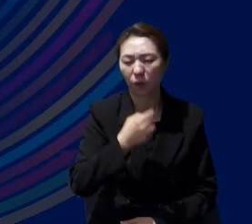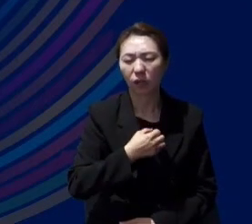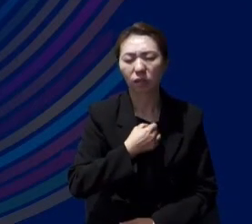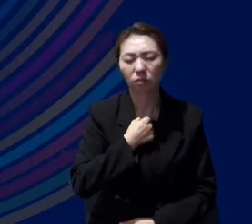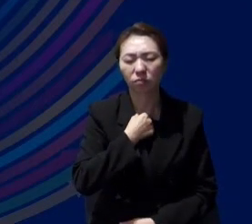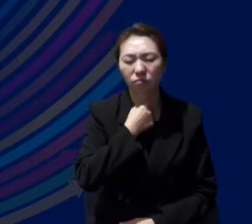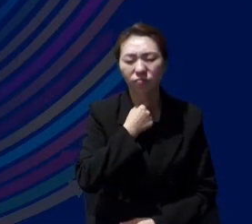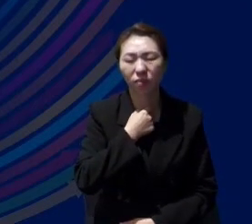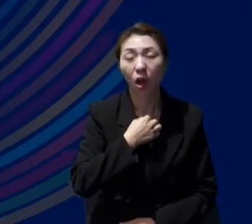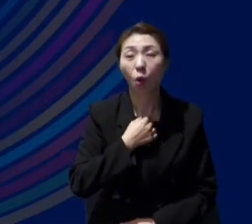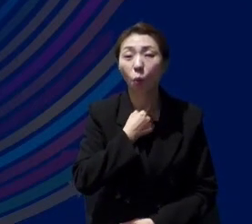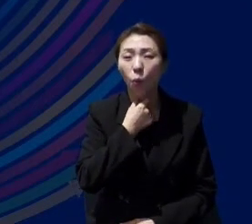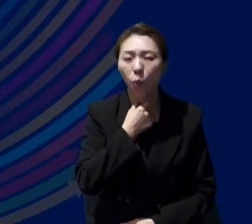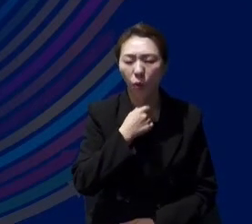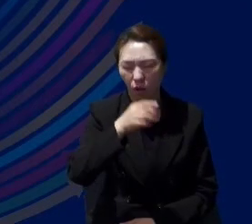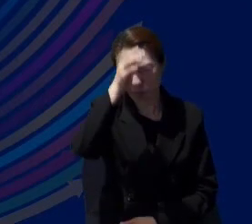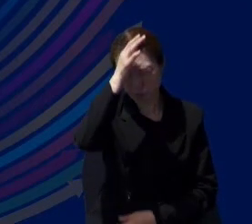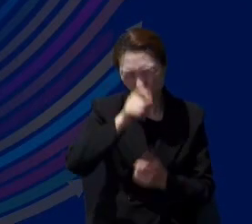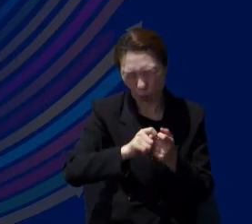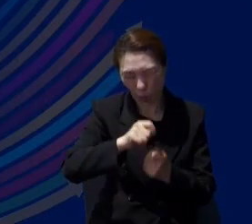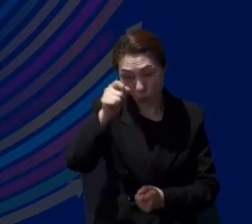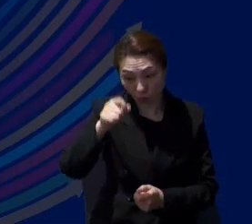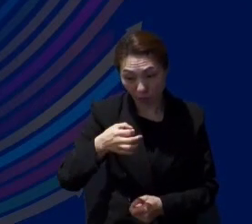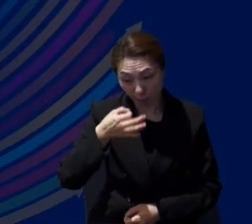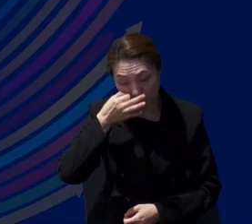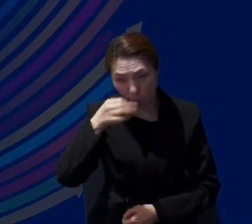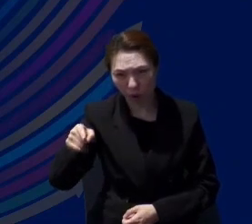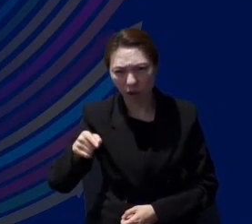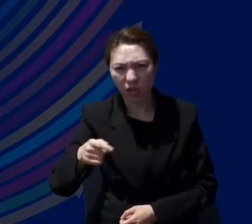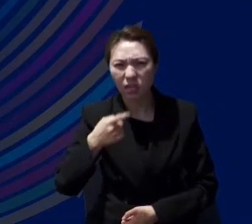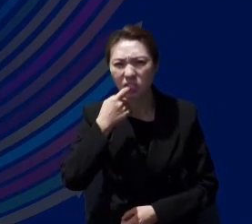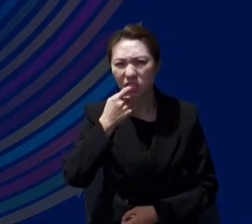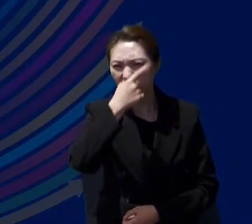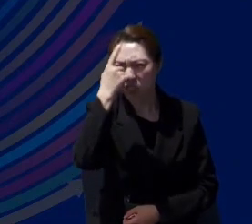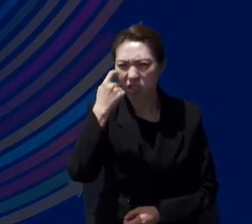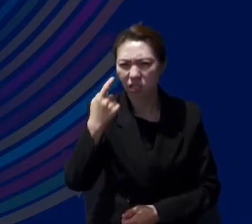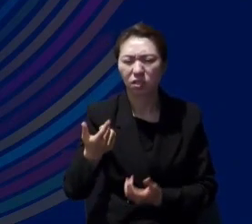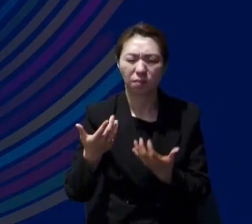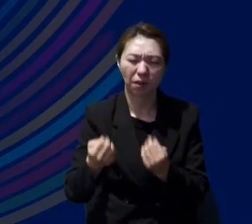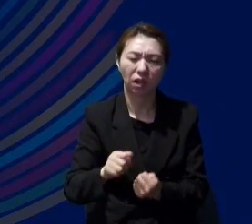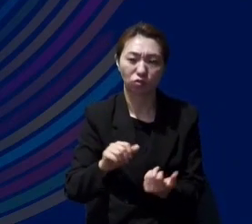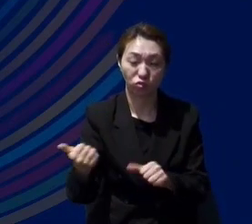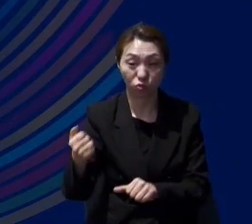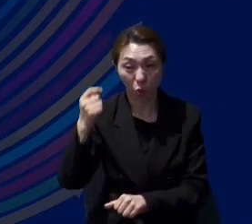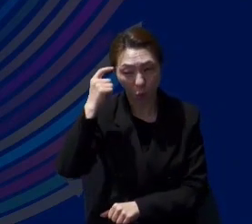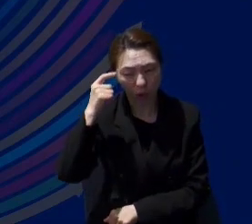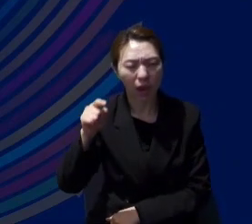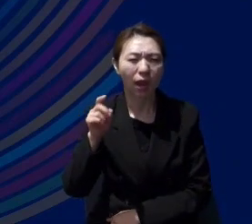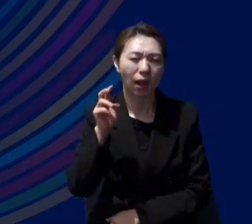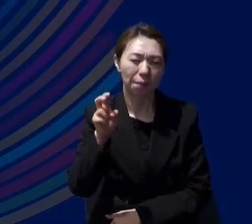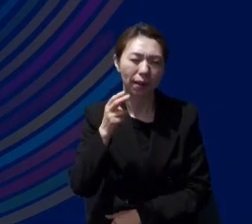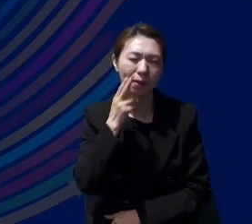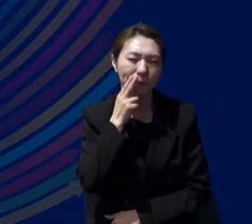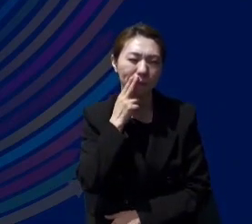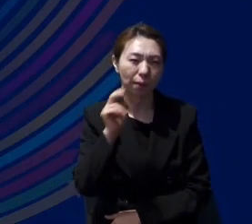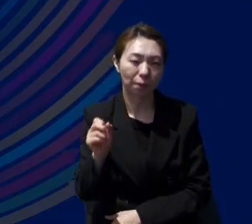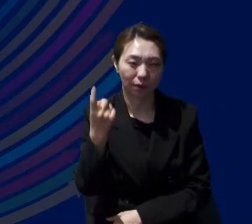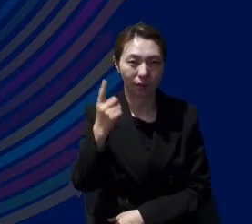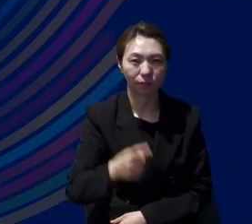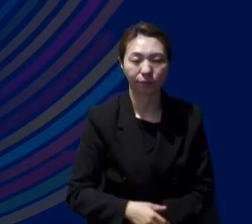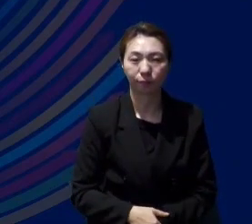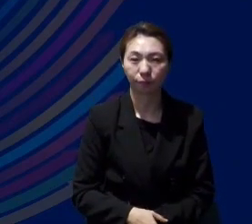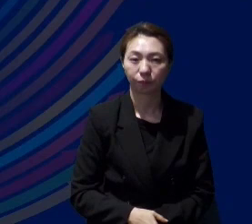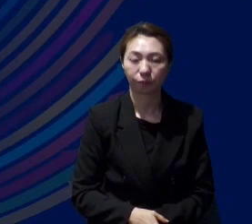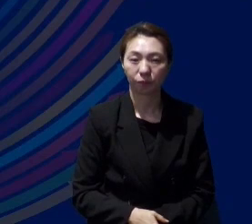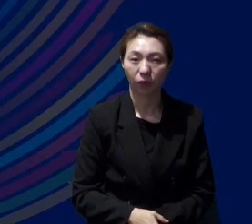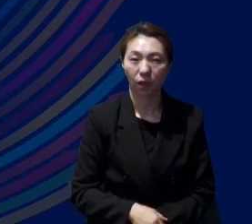tobacco use. And then there's some causes where just one group is at such an extreme disadvantage compared to other groups. So you can